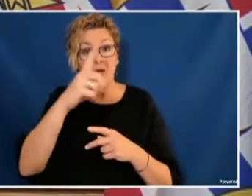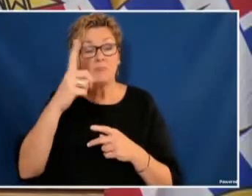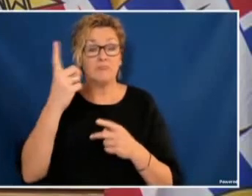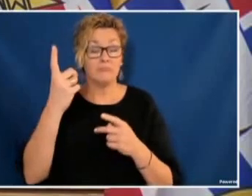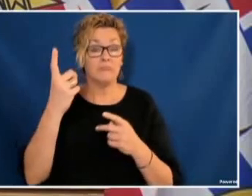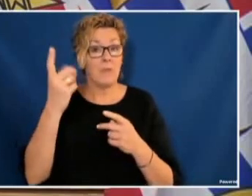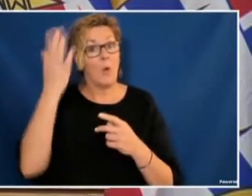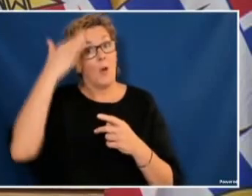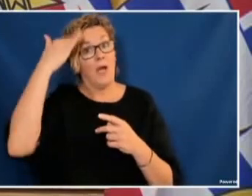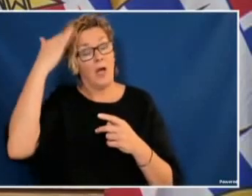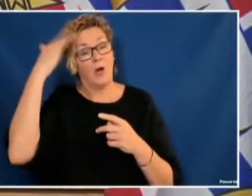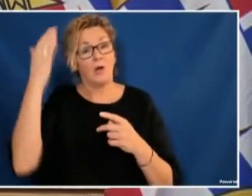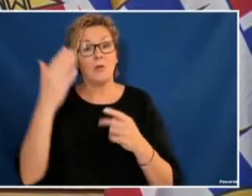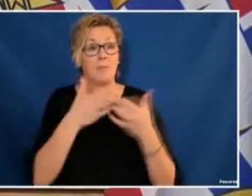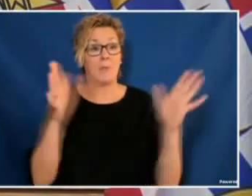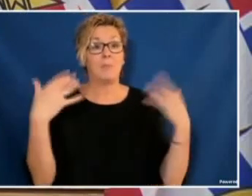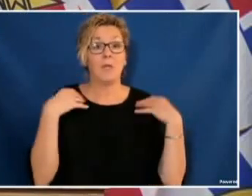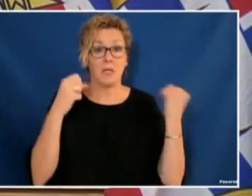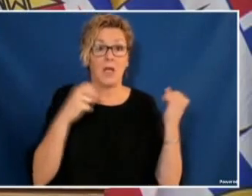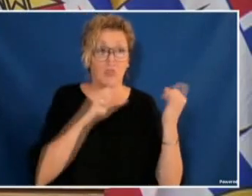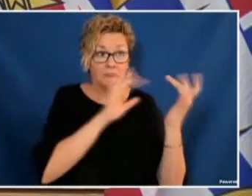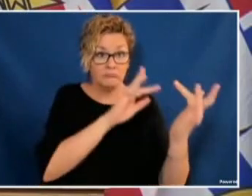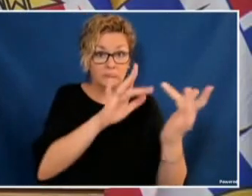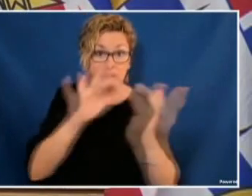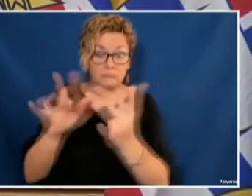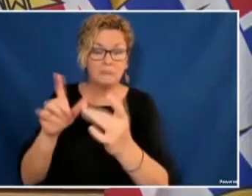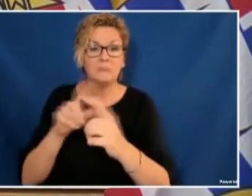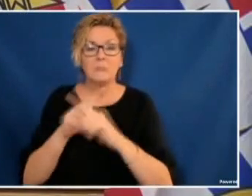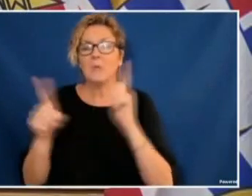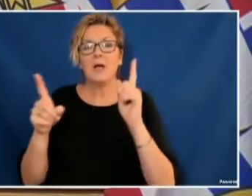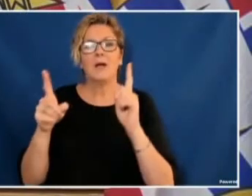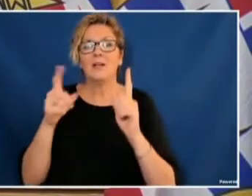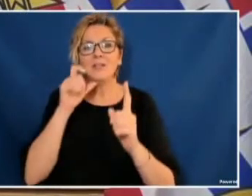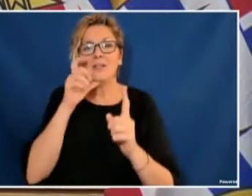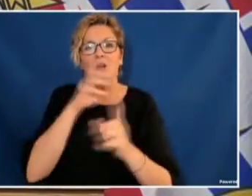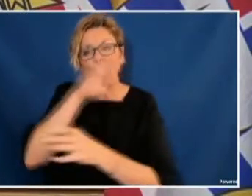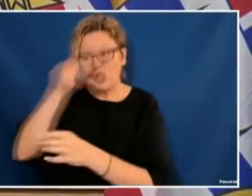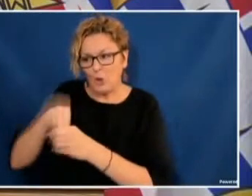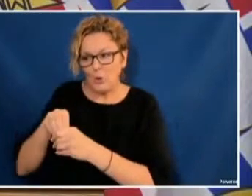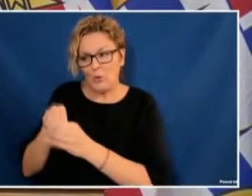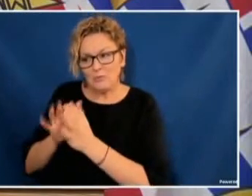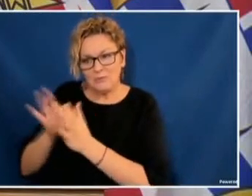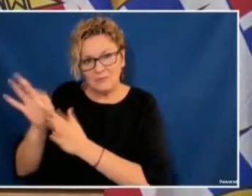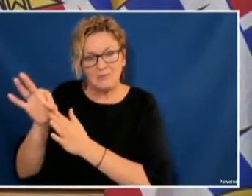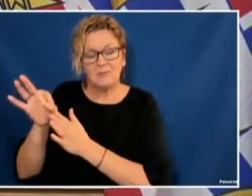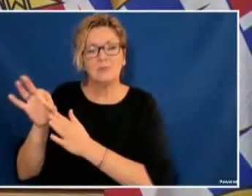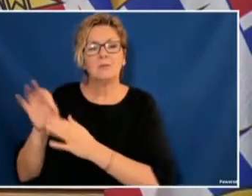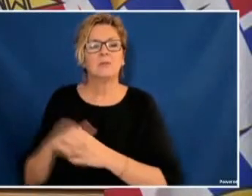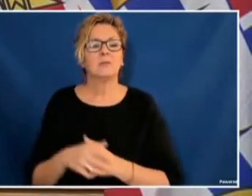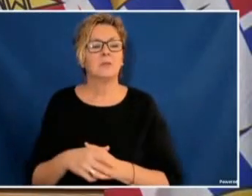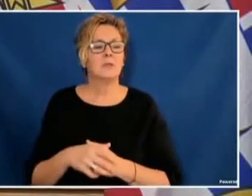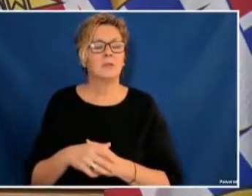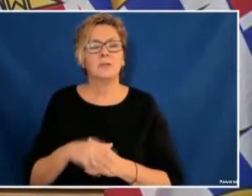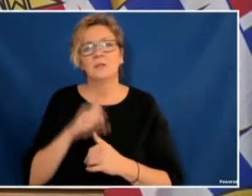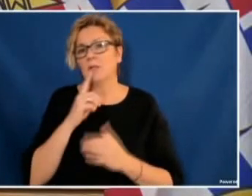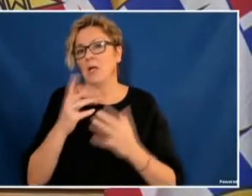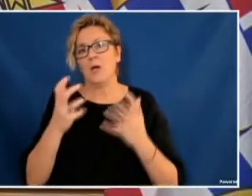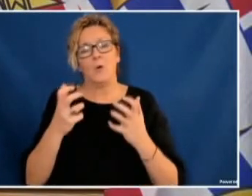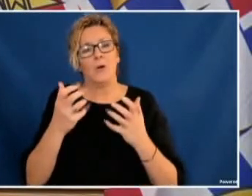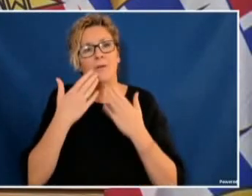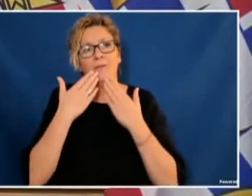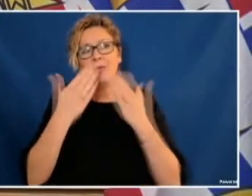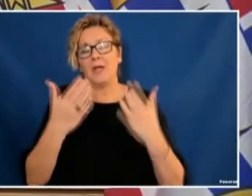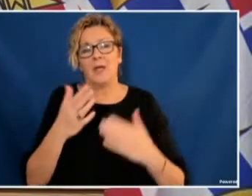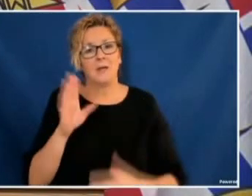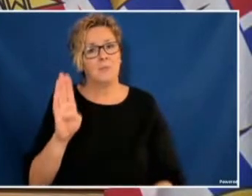BC CDC dashboard, but we will be talking more about it in the coming weeks as we automate these processes, so that you have a